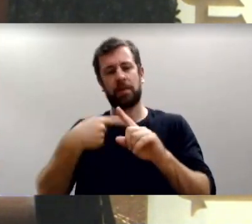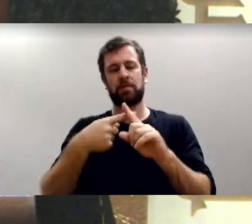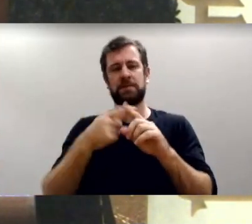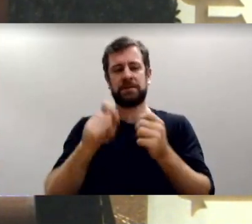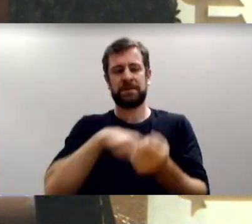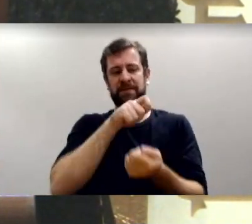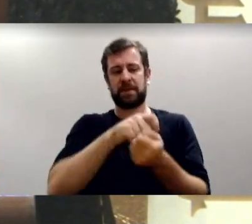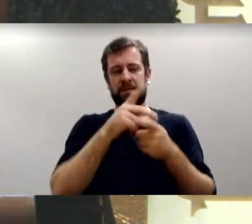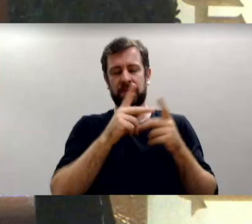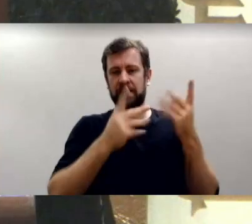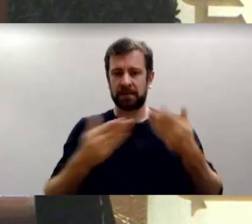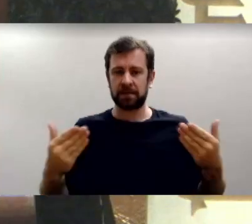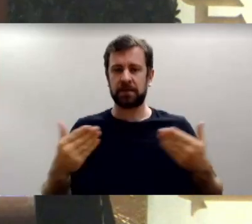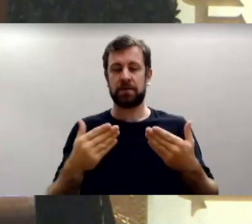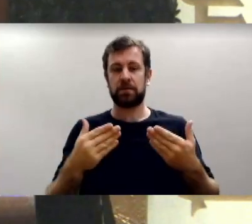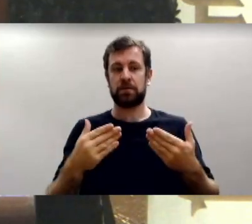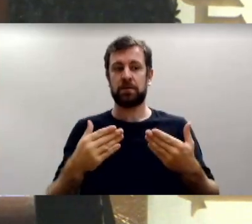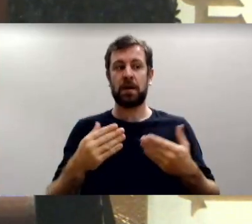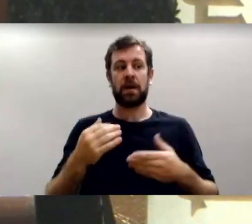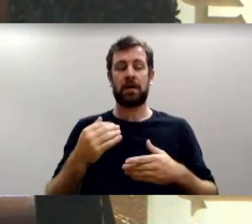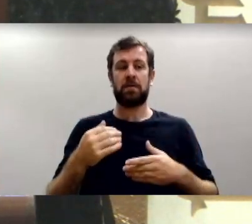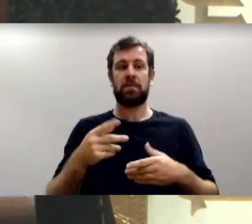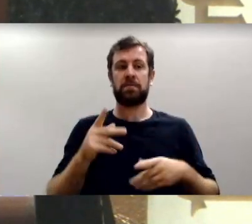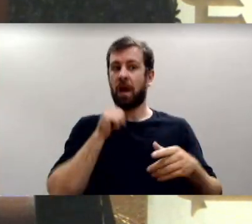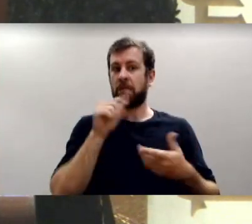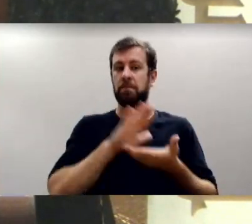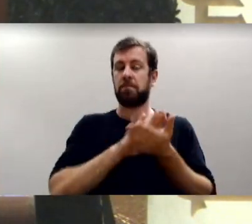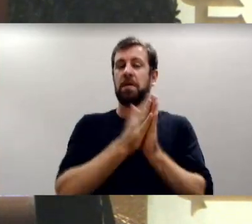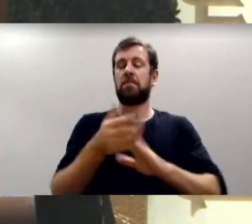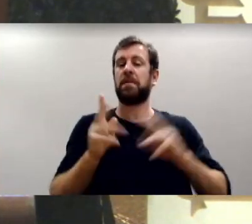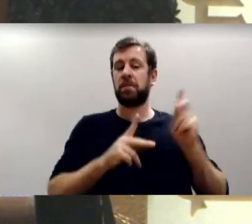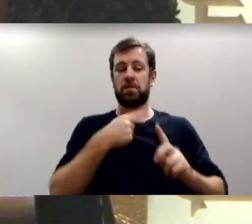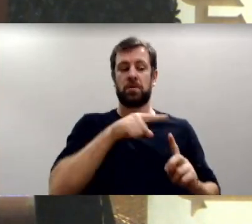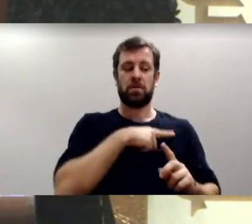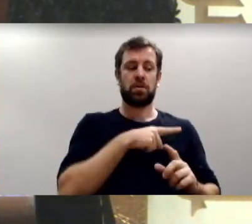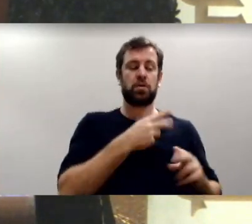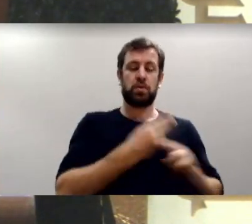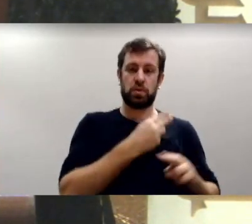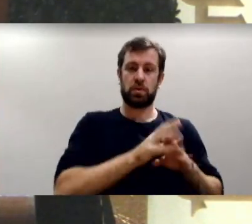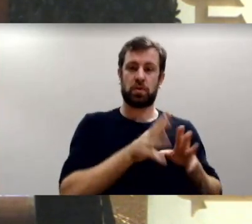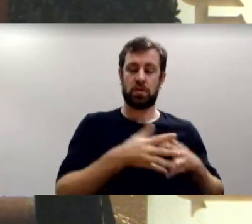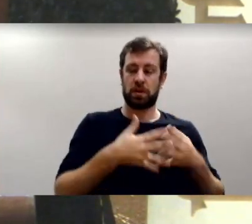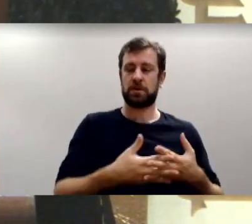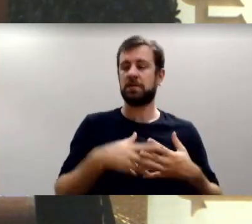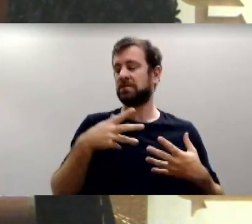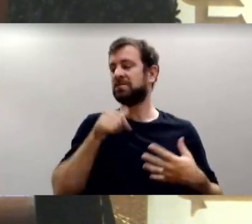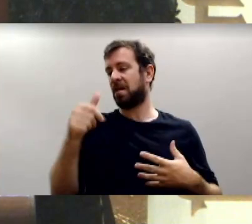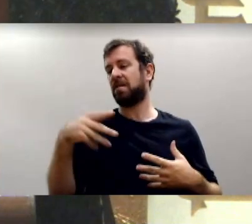who end up using the Qur'an to deny the sunnah of Rasulullah.